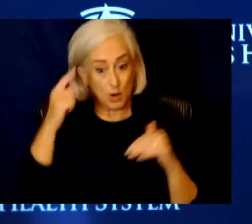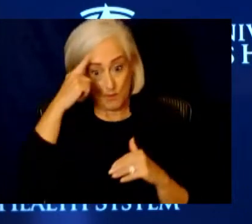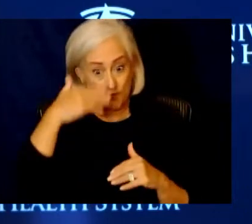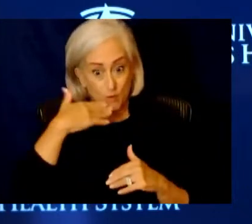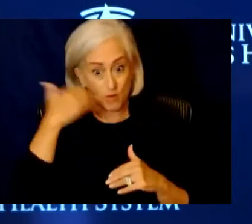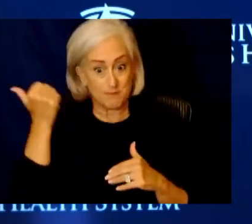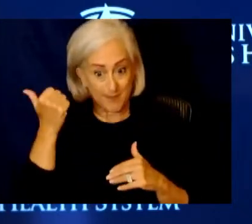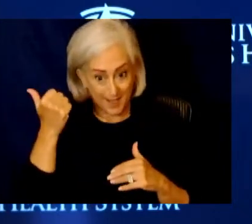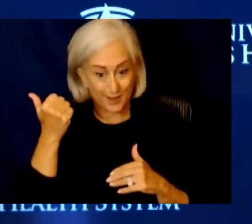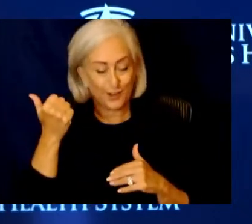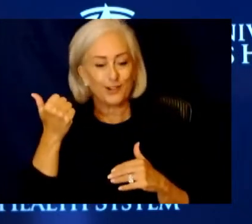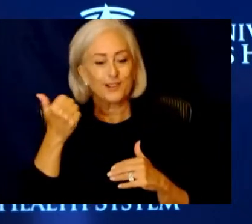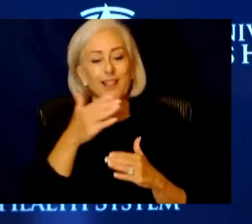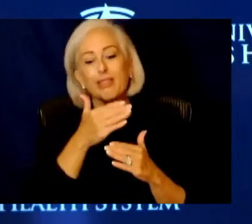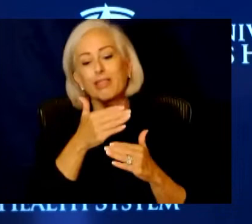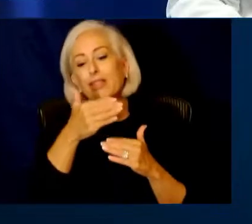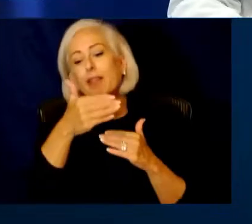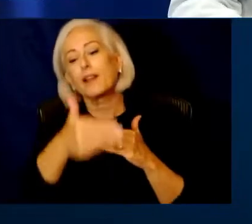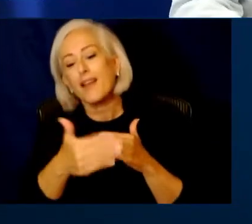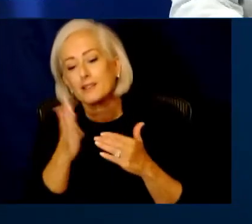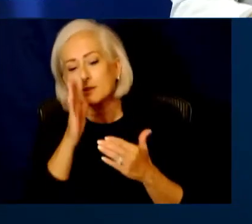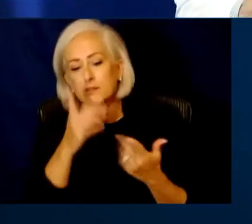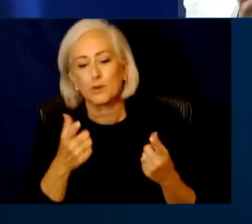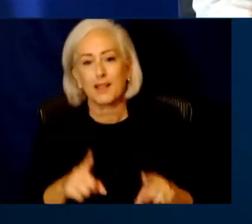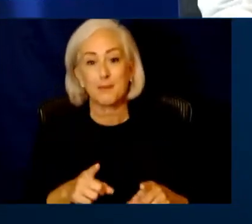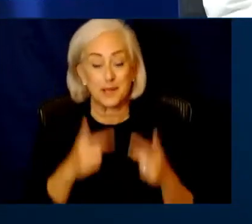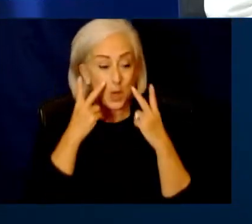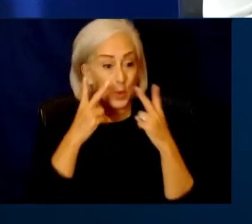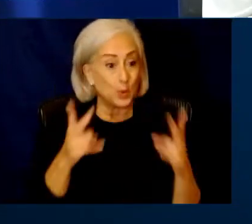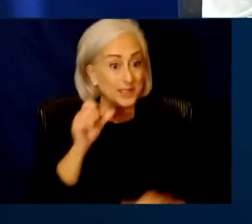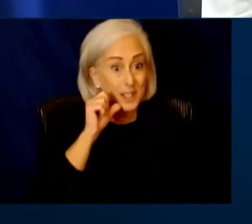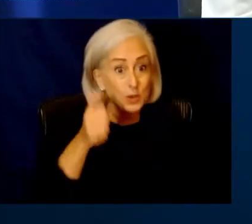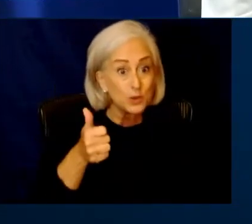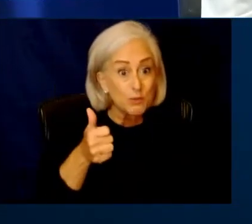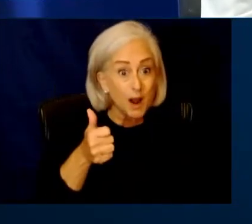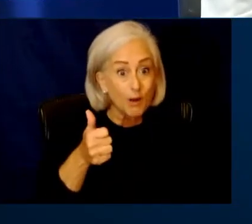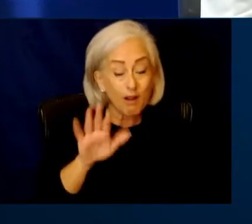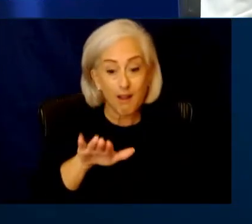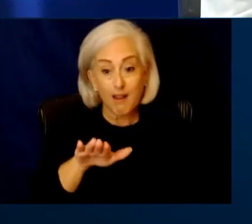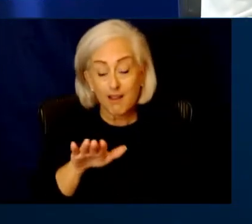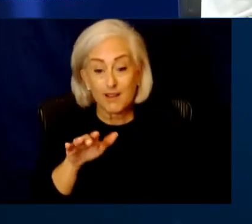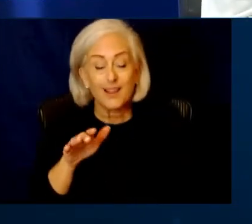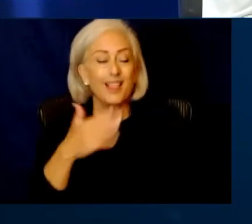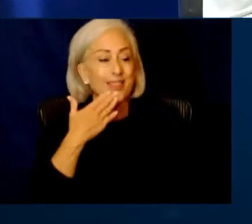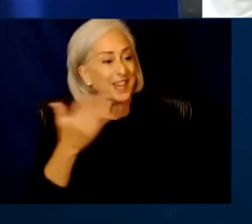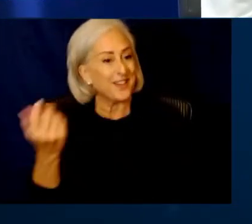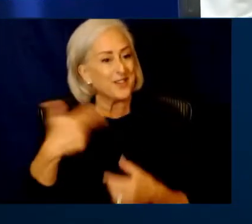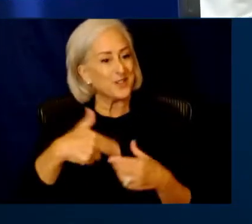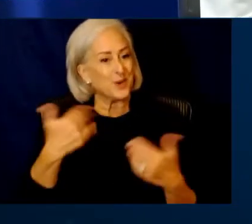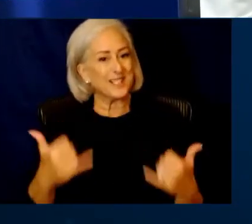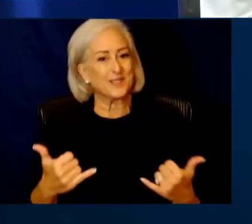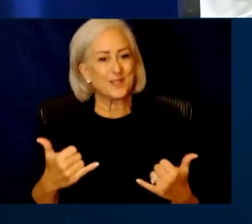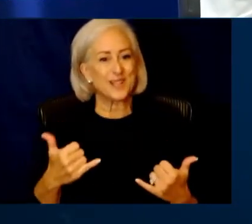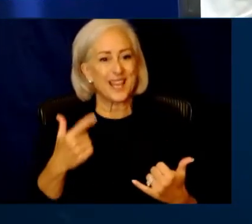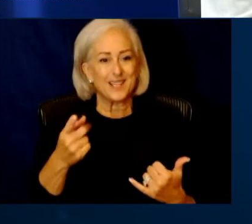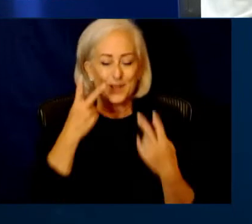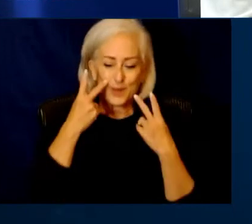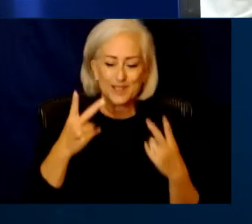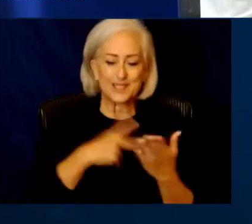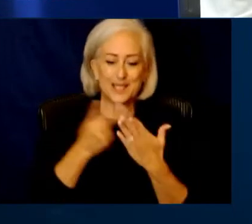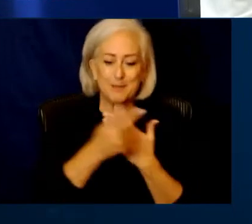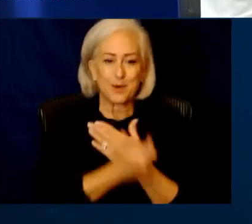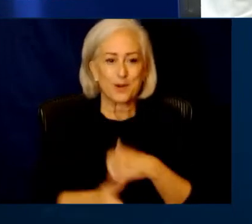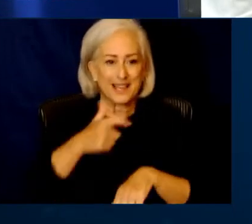river bend, just around the corner. We'll see you all tomorrow. Don't forget, thanks you for being with us today. Don't forget you can catch our programs anytime by logging